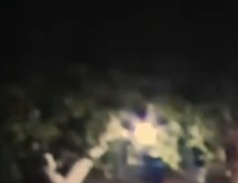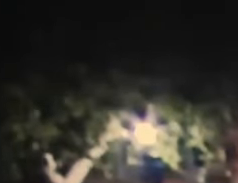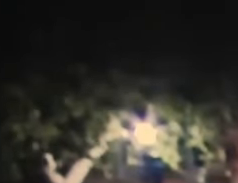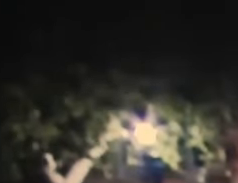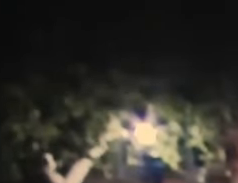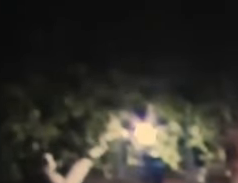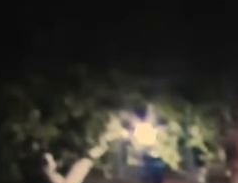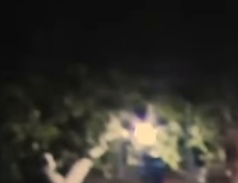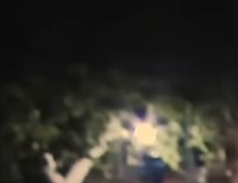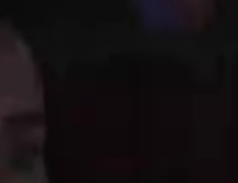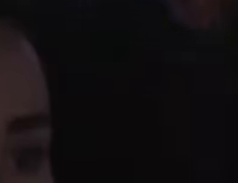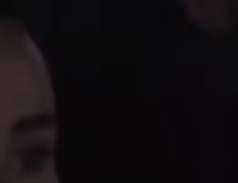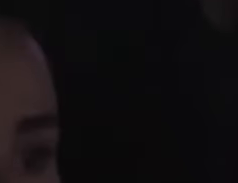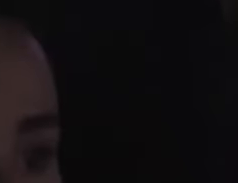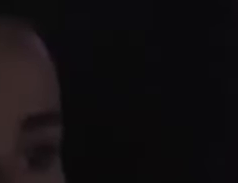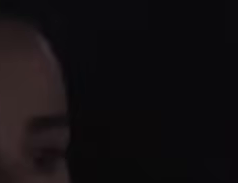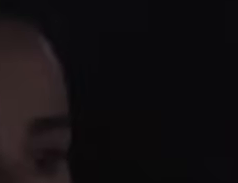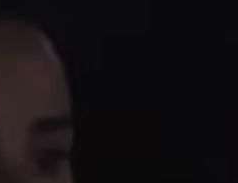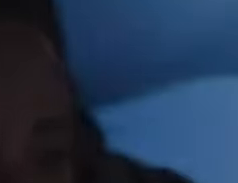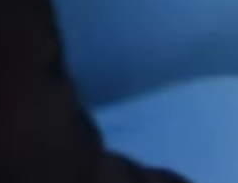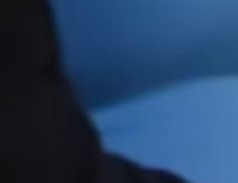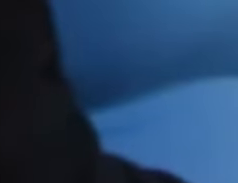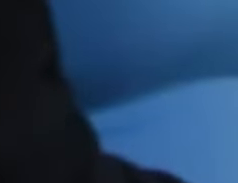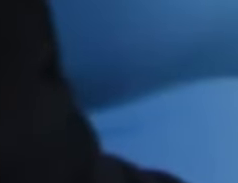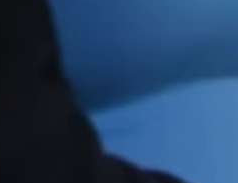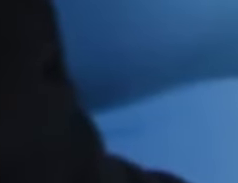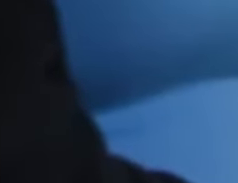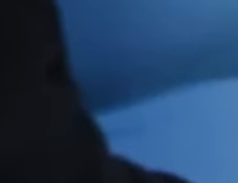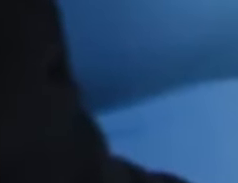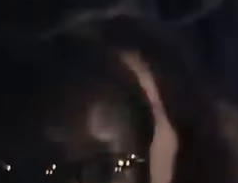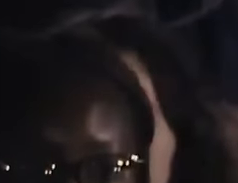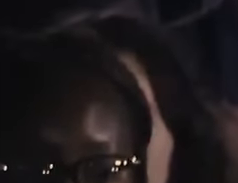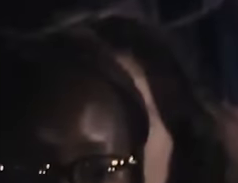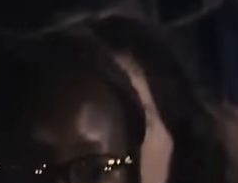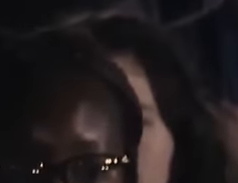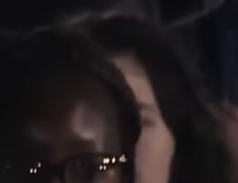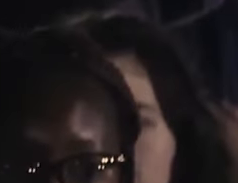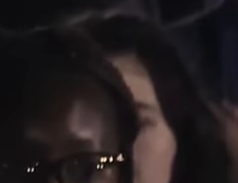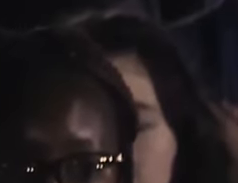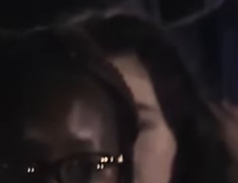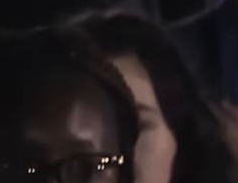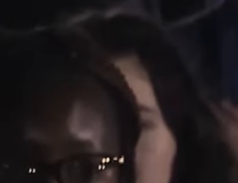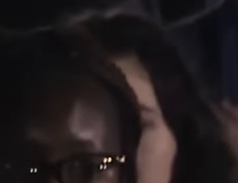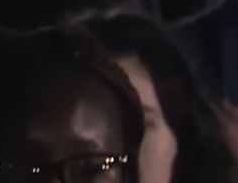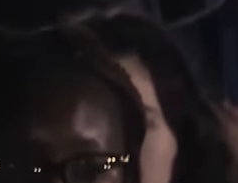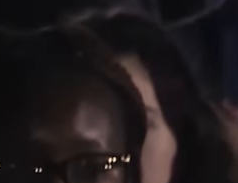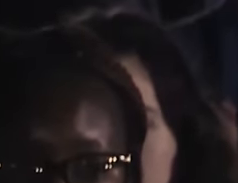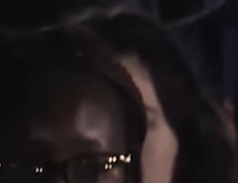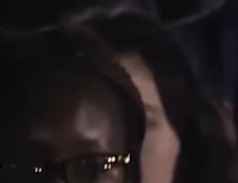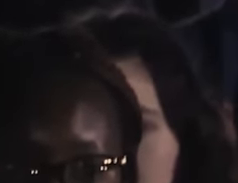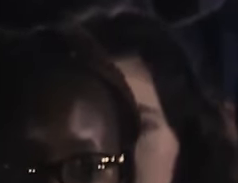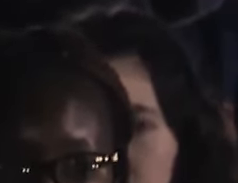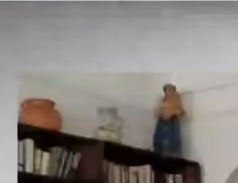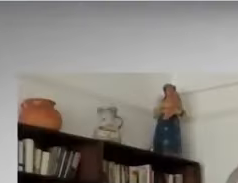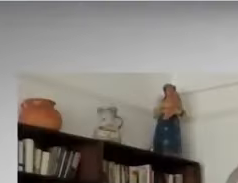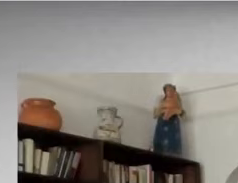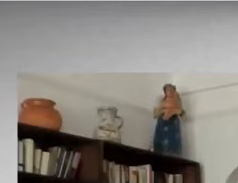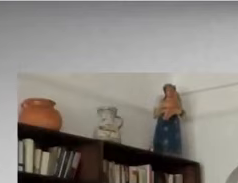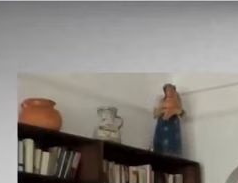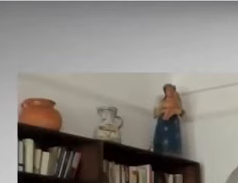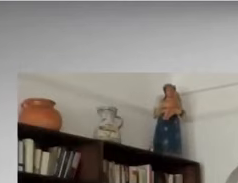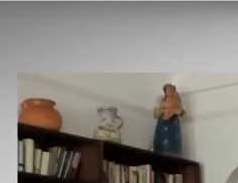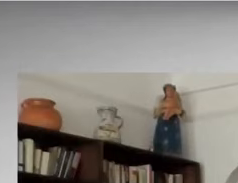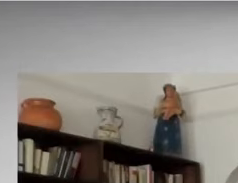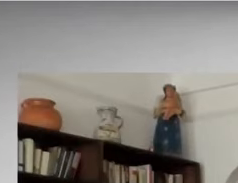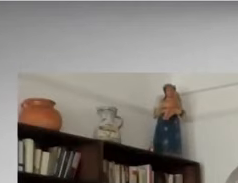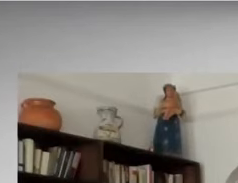Hundreds of UCLA students gathered for a solemn vigil for Israel. One thing I do know is that as much as possible, we need to work